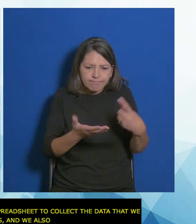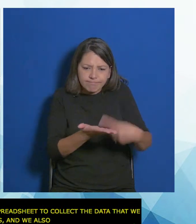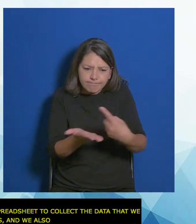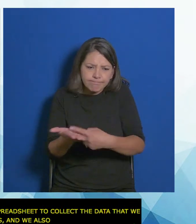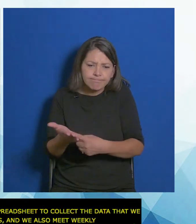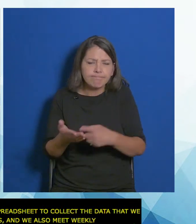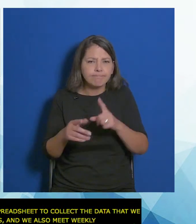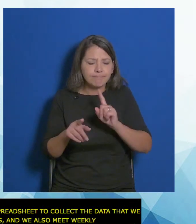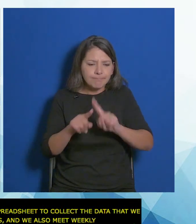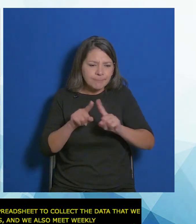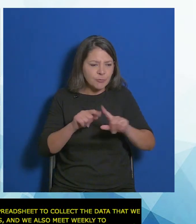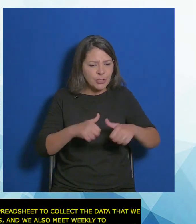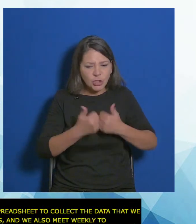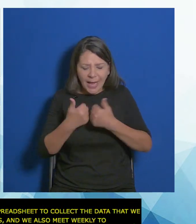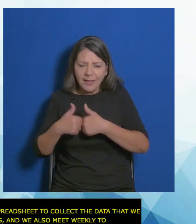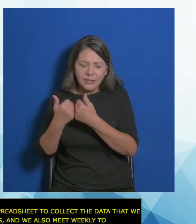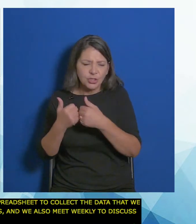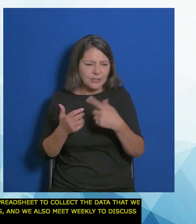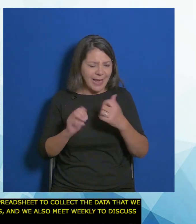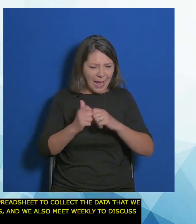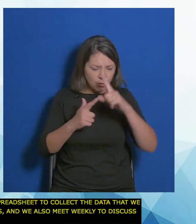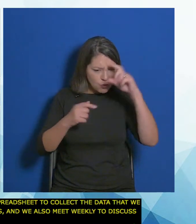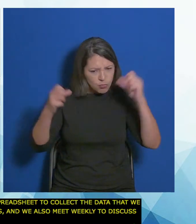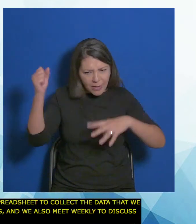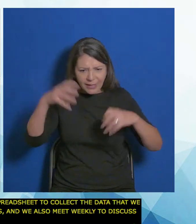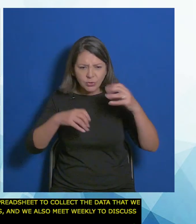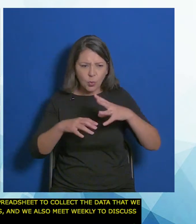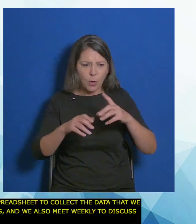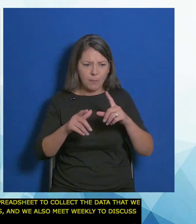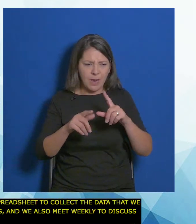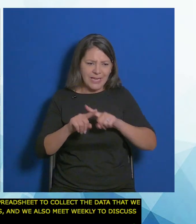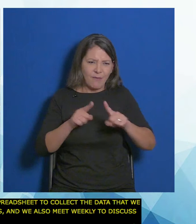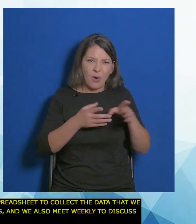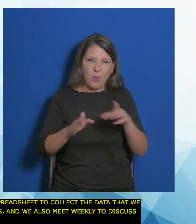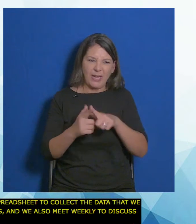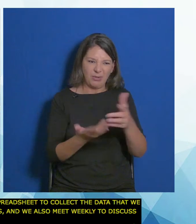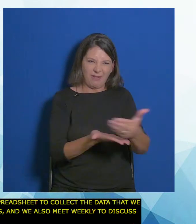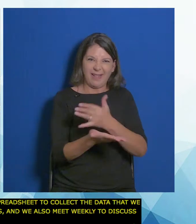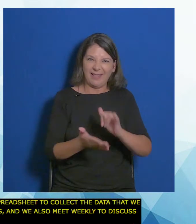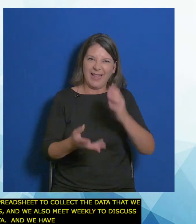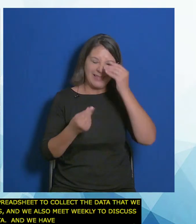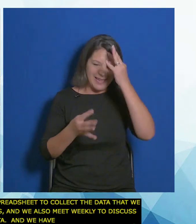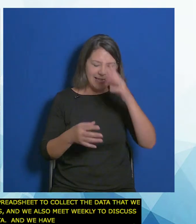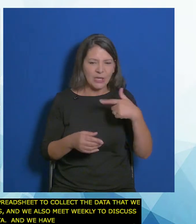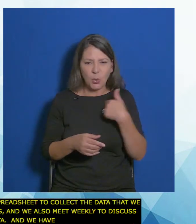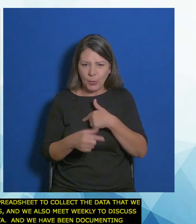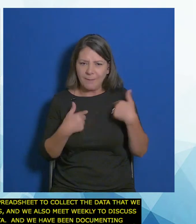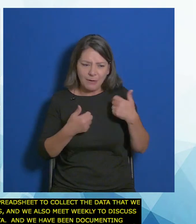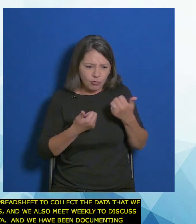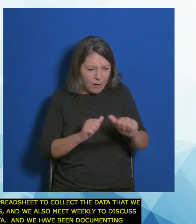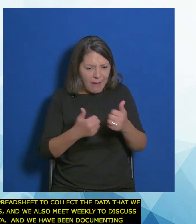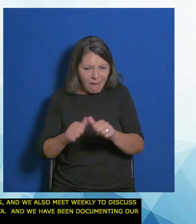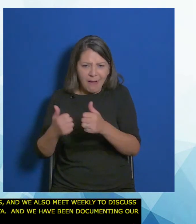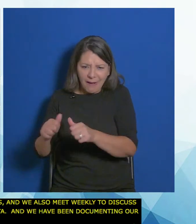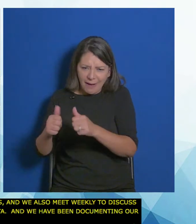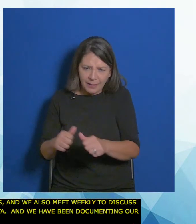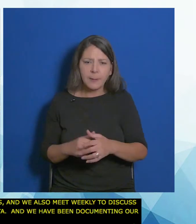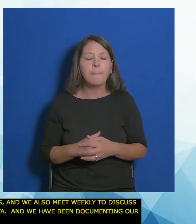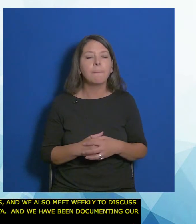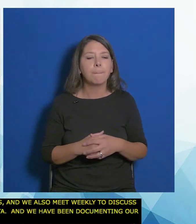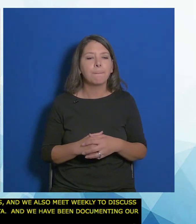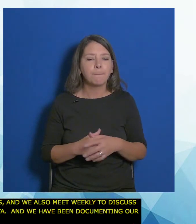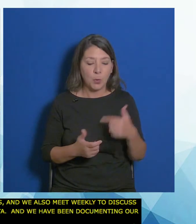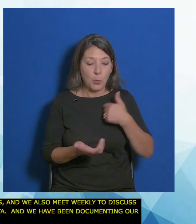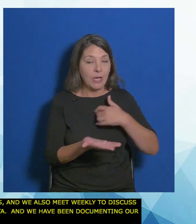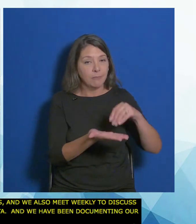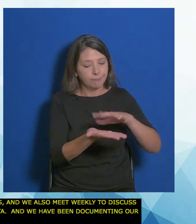and brainstorm how to collect the assessment data. We've been documenting our attempts, including the following information: which